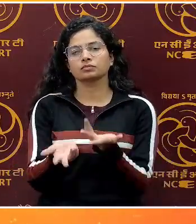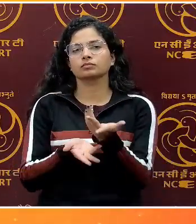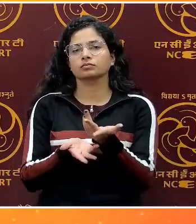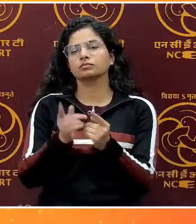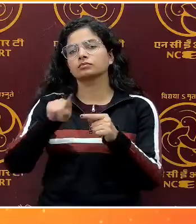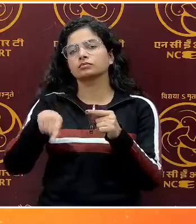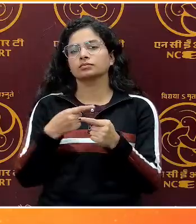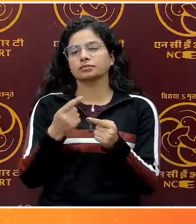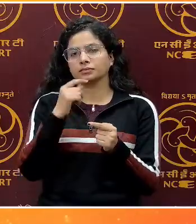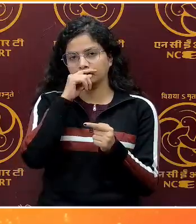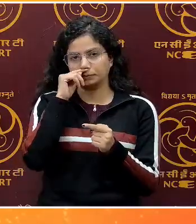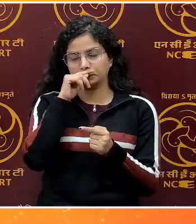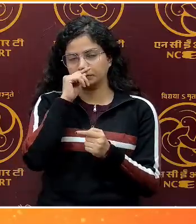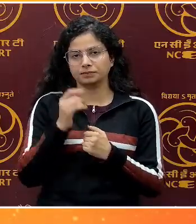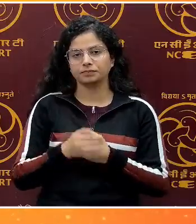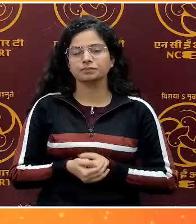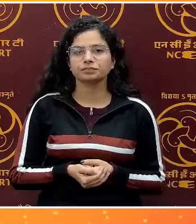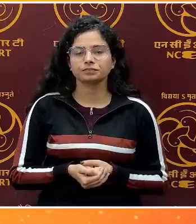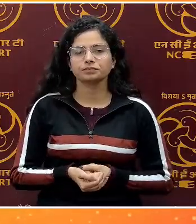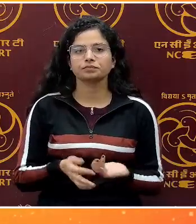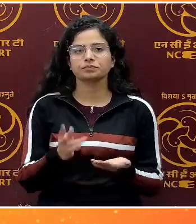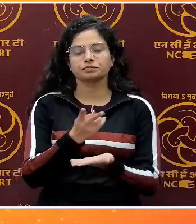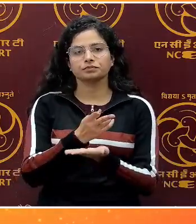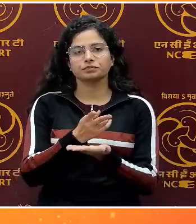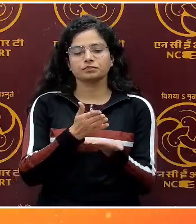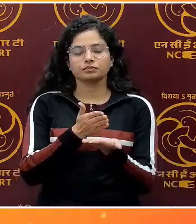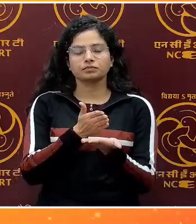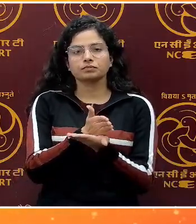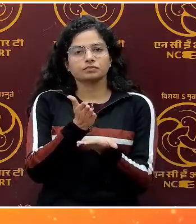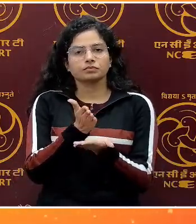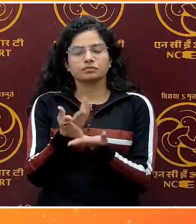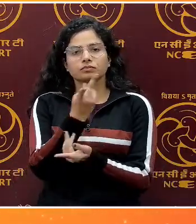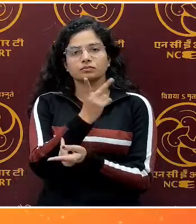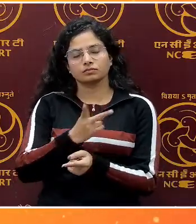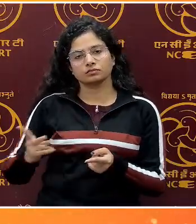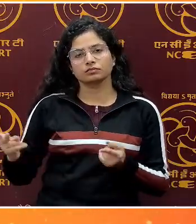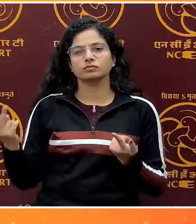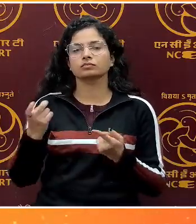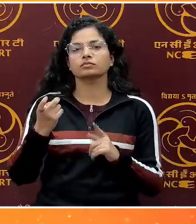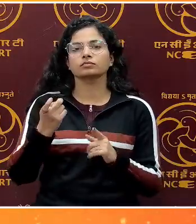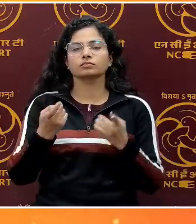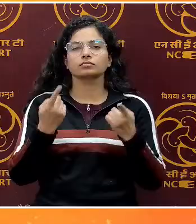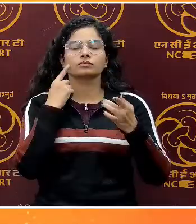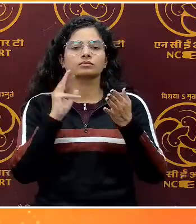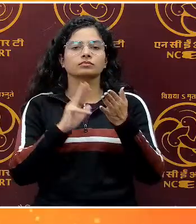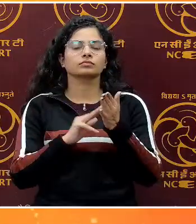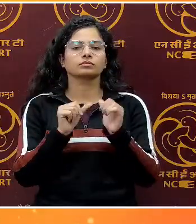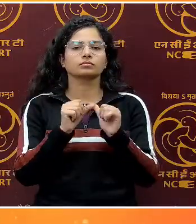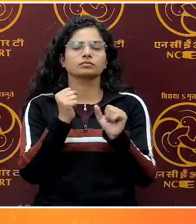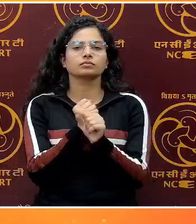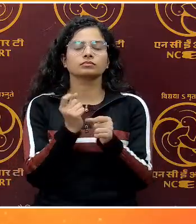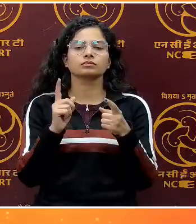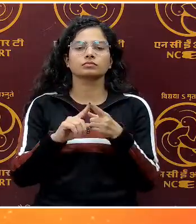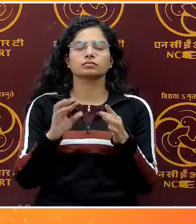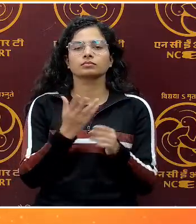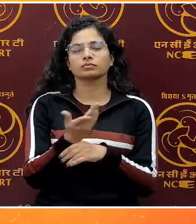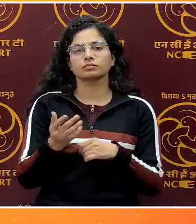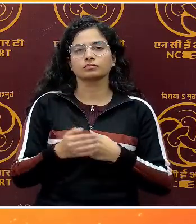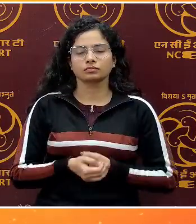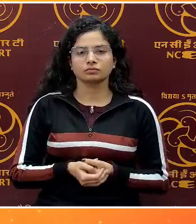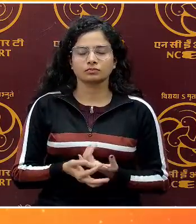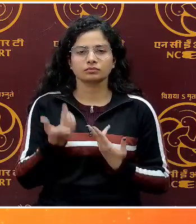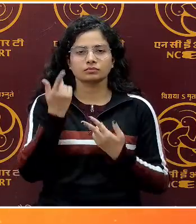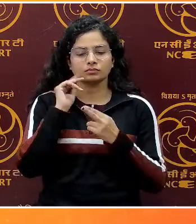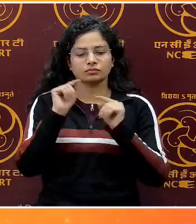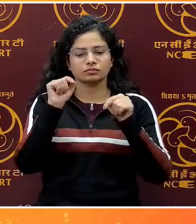more about the kind of image they form. So this will be the flow of the chapter. Right, ma'am. And ma'am, since the